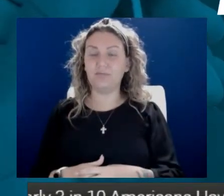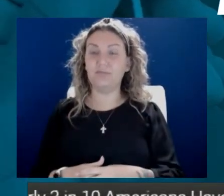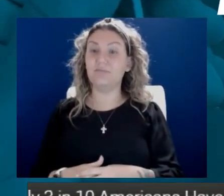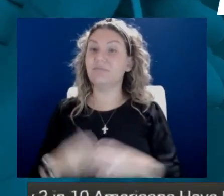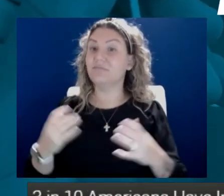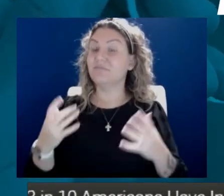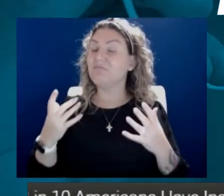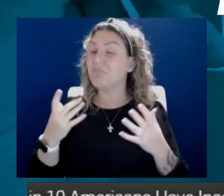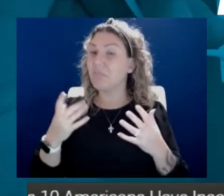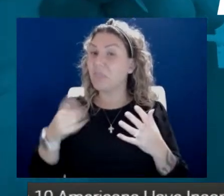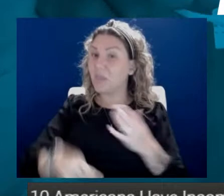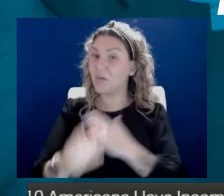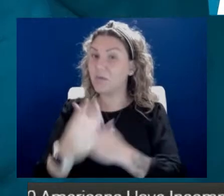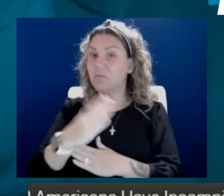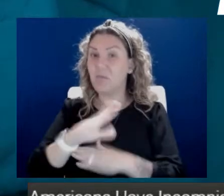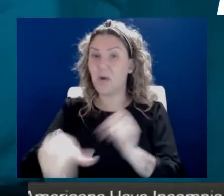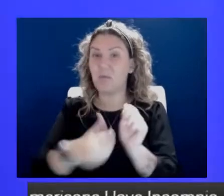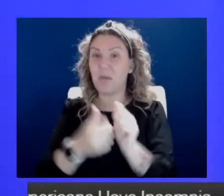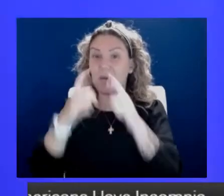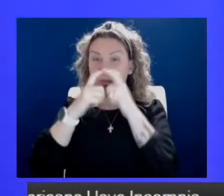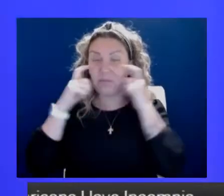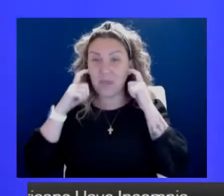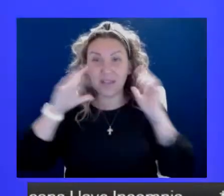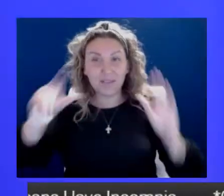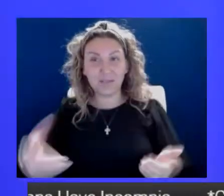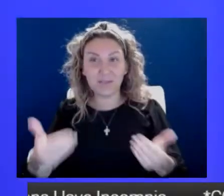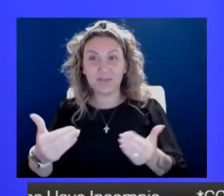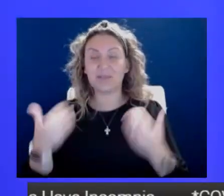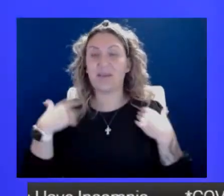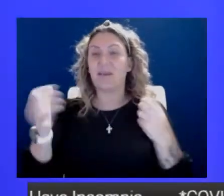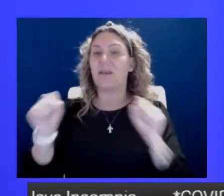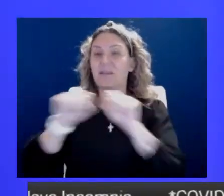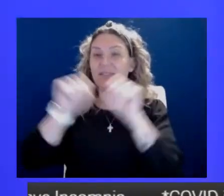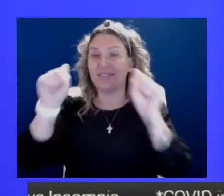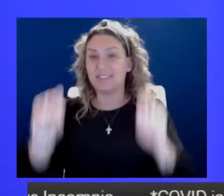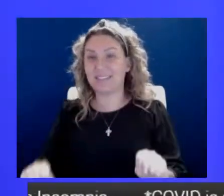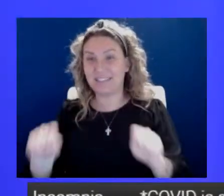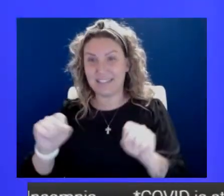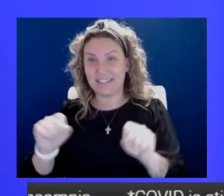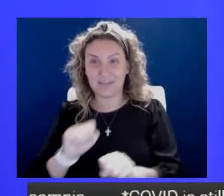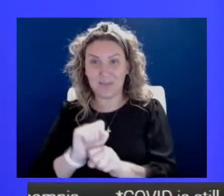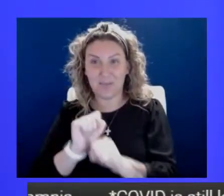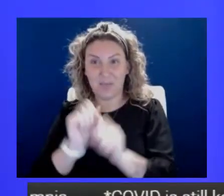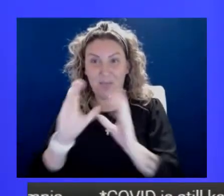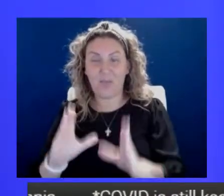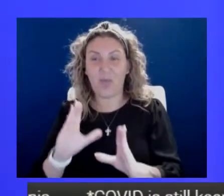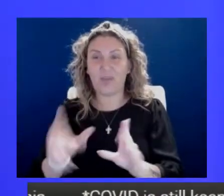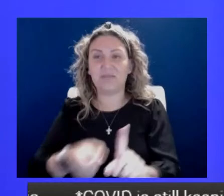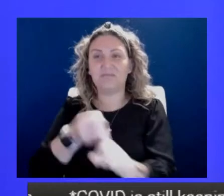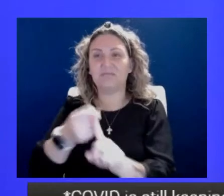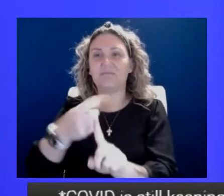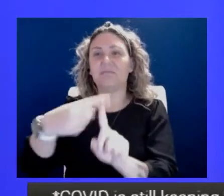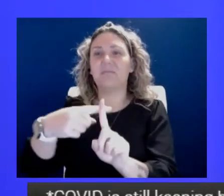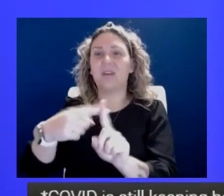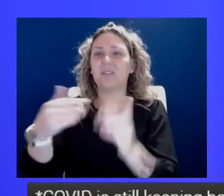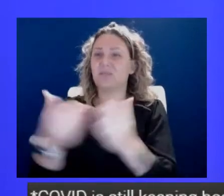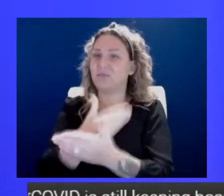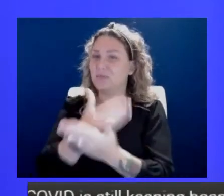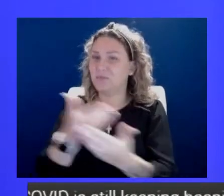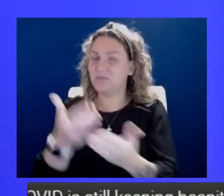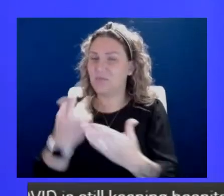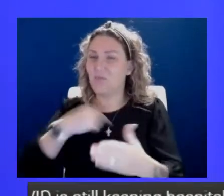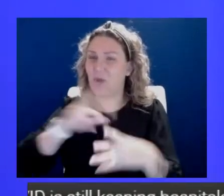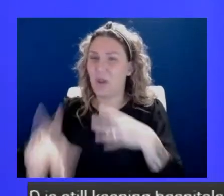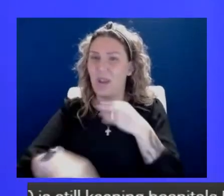mask this morning to introduce you to one of our health system employees making a difference. This is a new feature we are adding to the morning medical update.